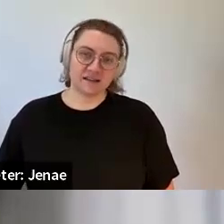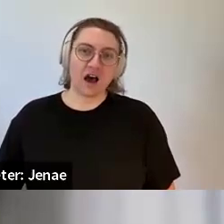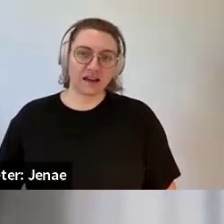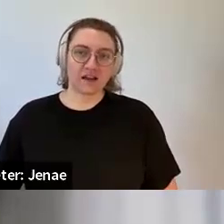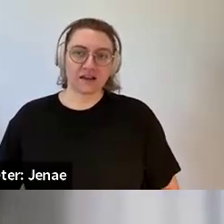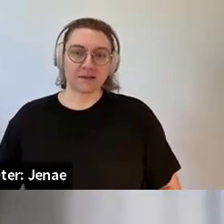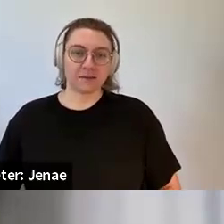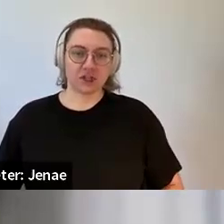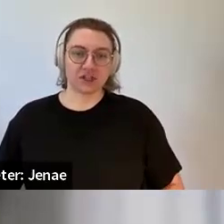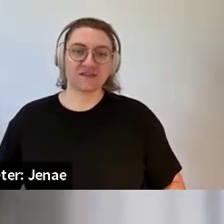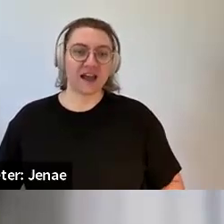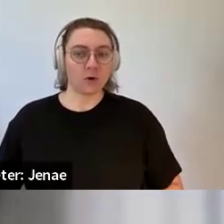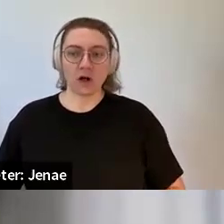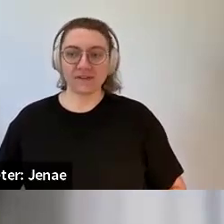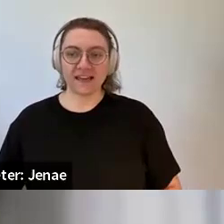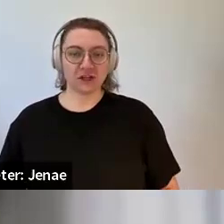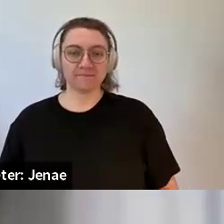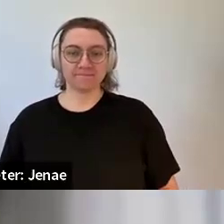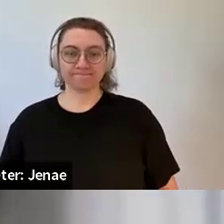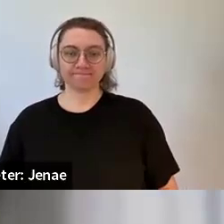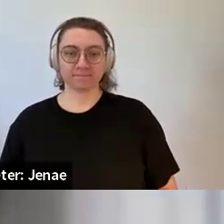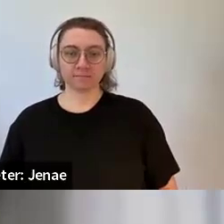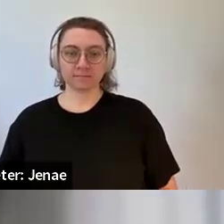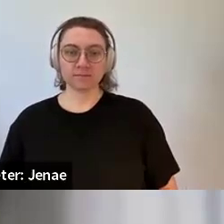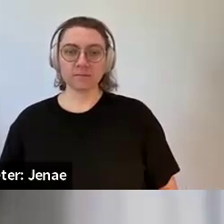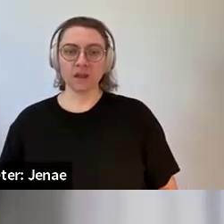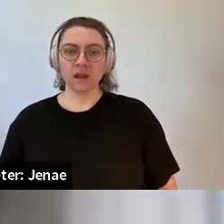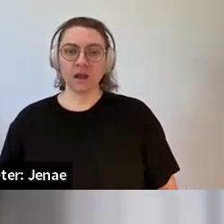That is not a justifiable qualification.